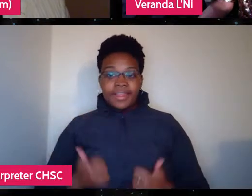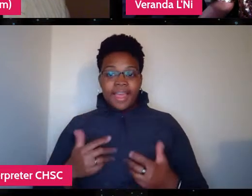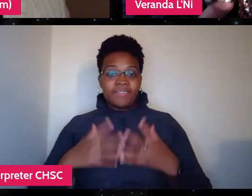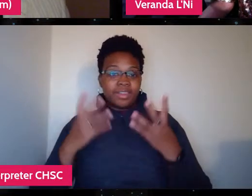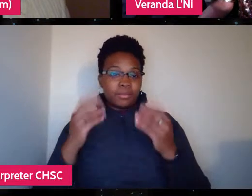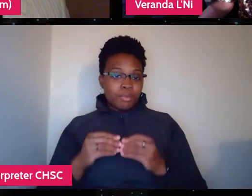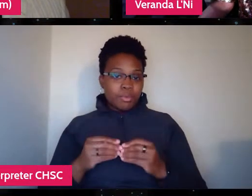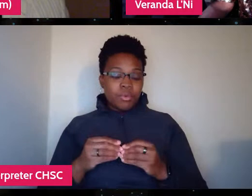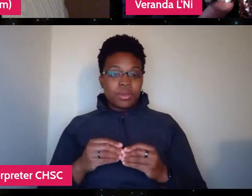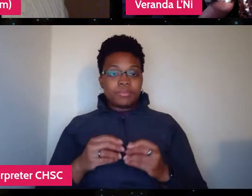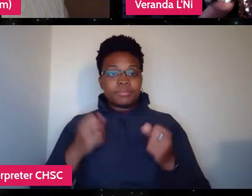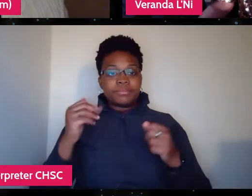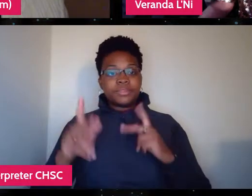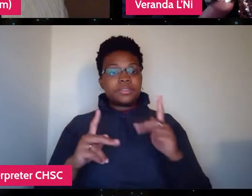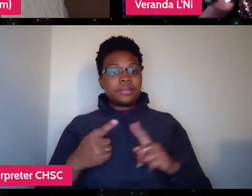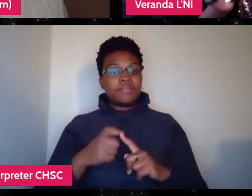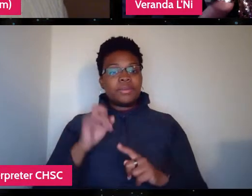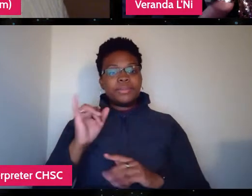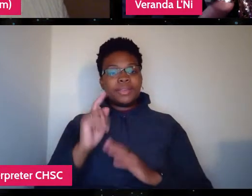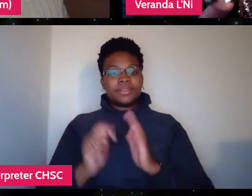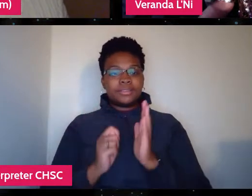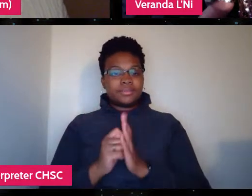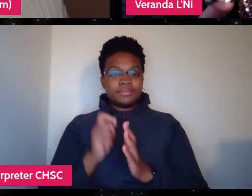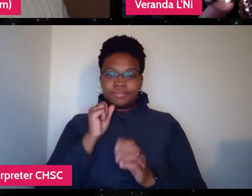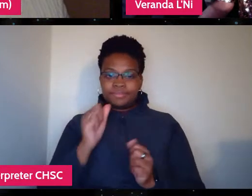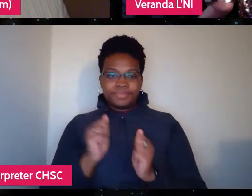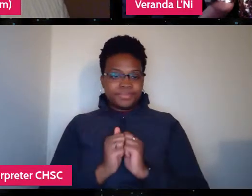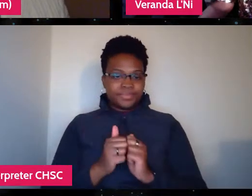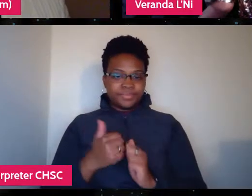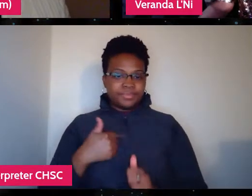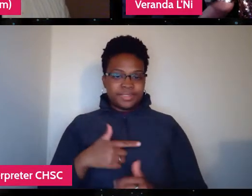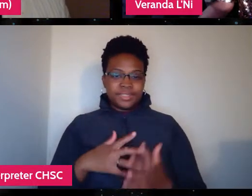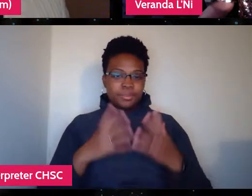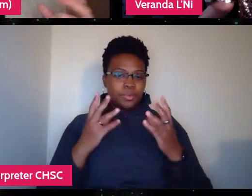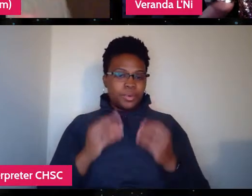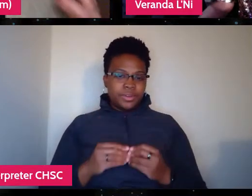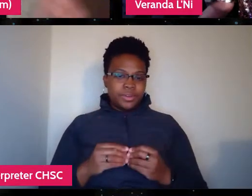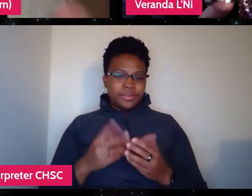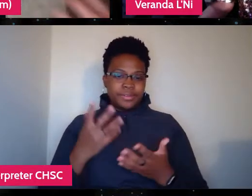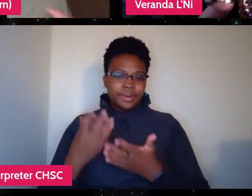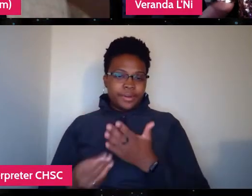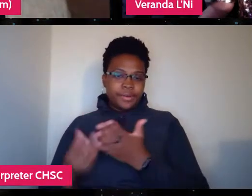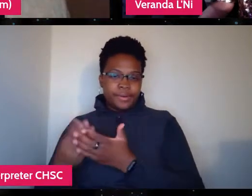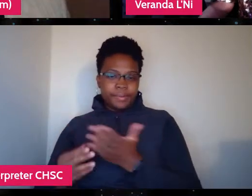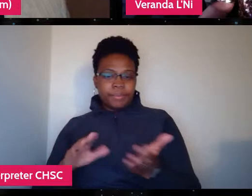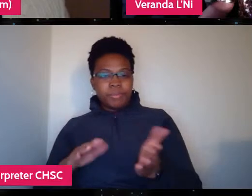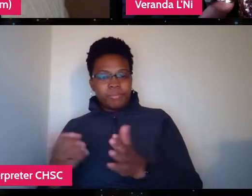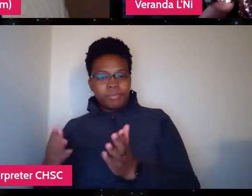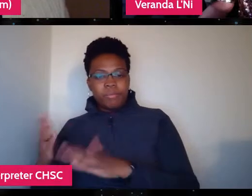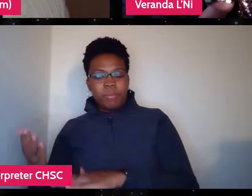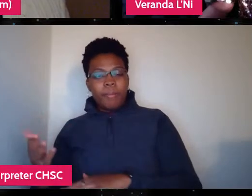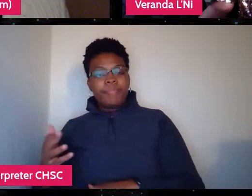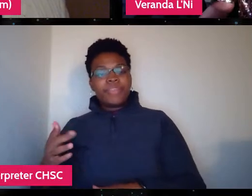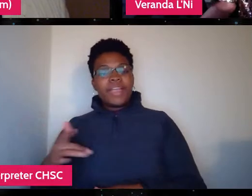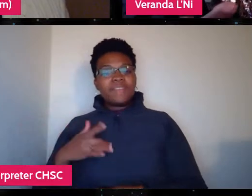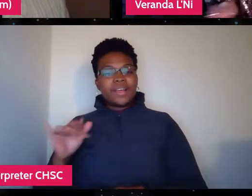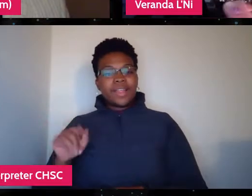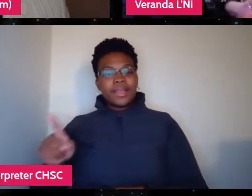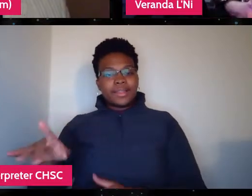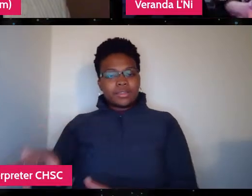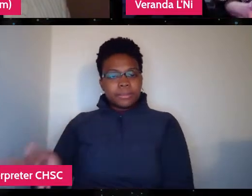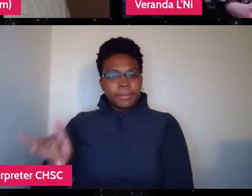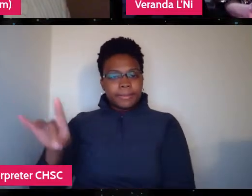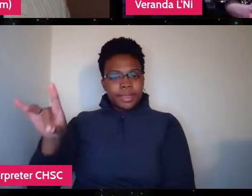that time are not with us anymore. And I really felt like I was rousing their spirits, like I felt